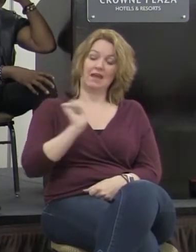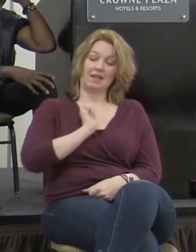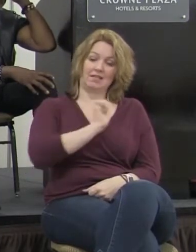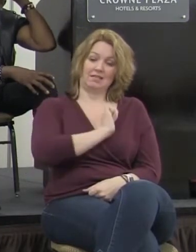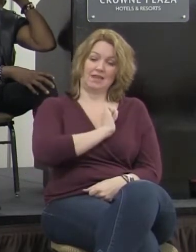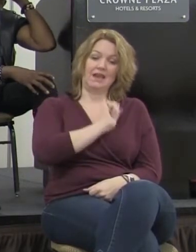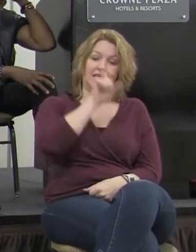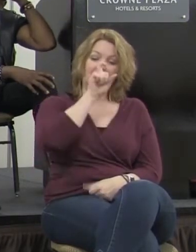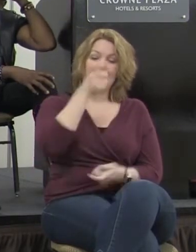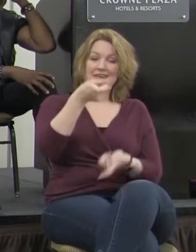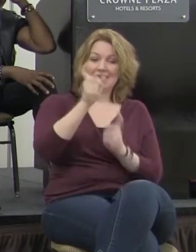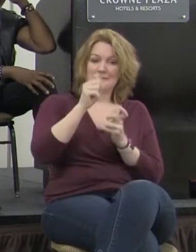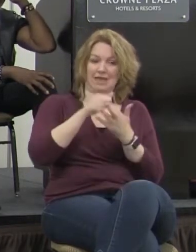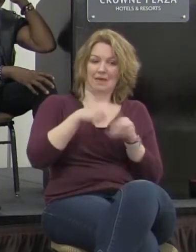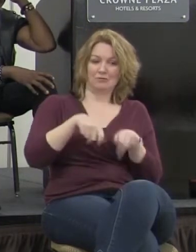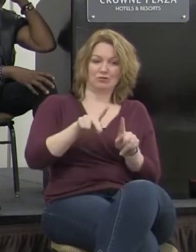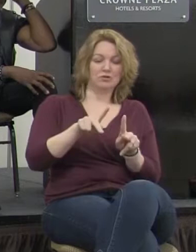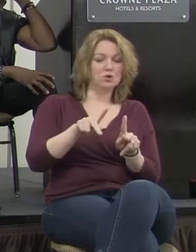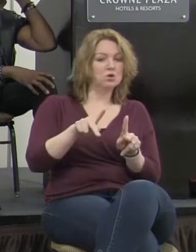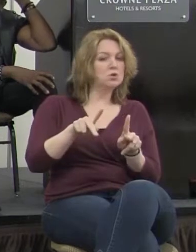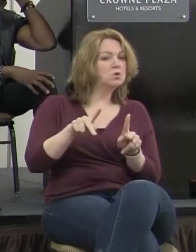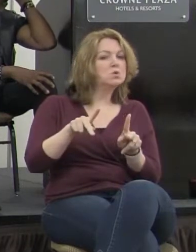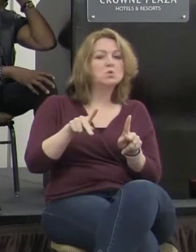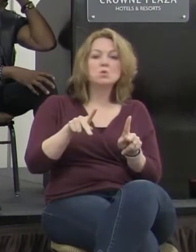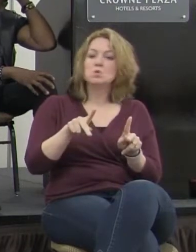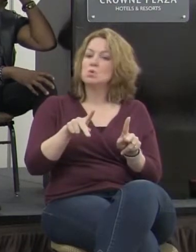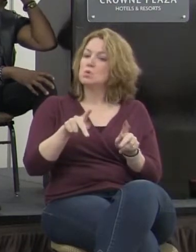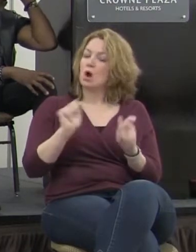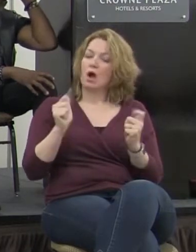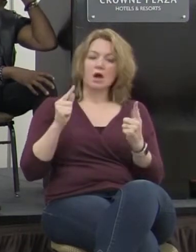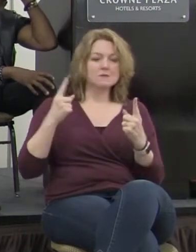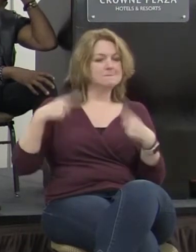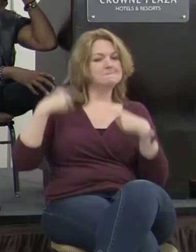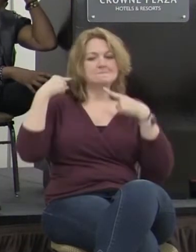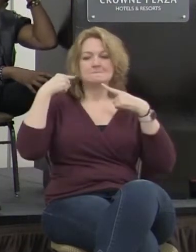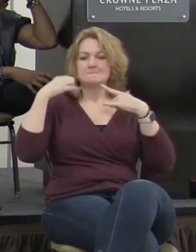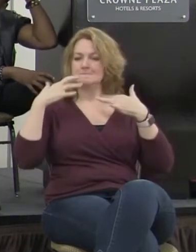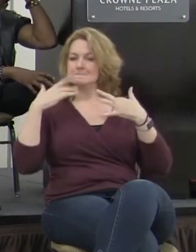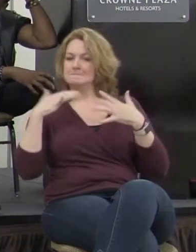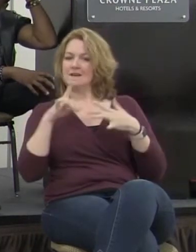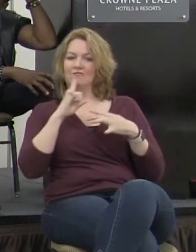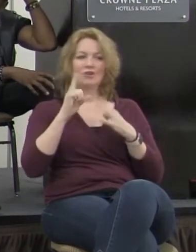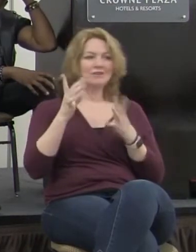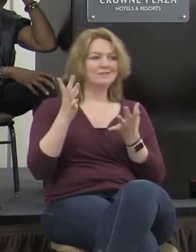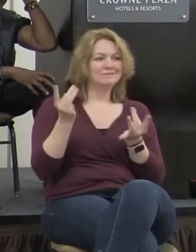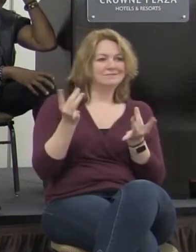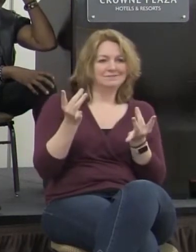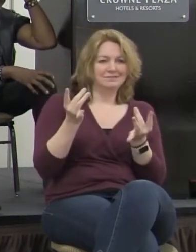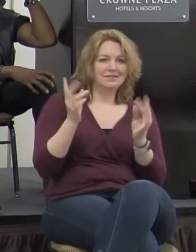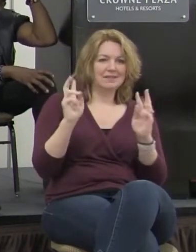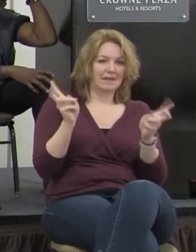up the space, and it was controversial. So a couple of things I'm going to add to what you said